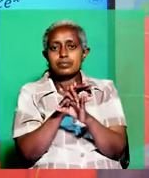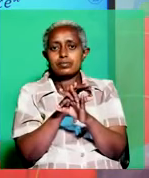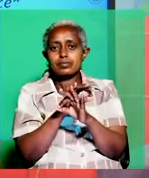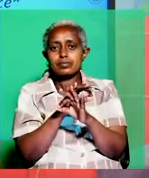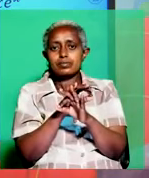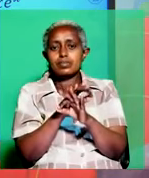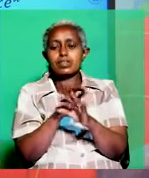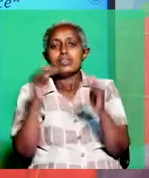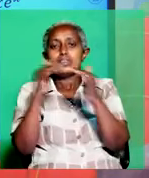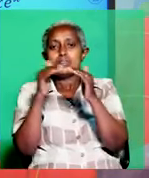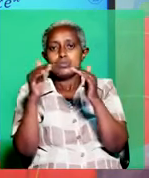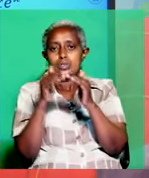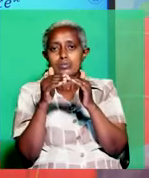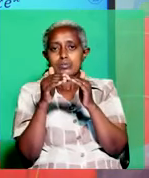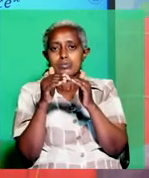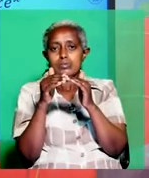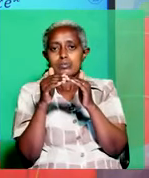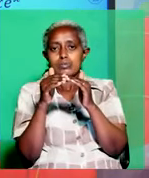is equal to